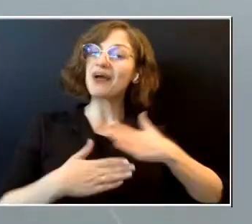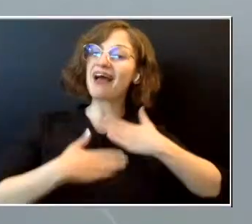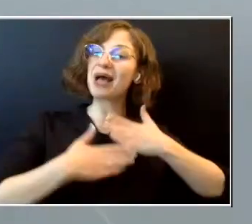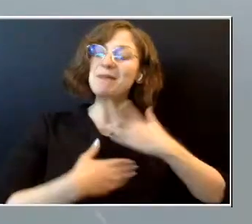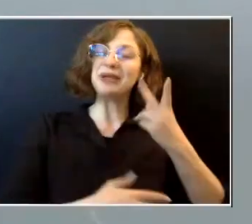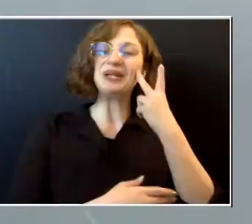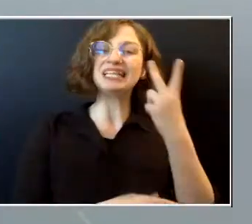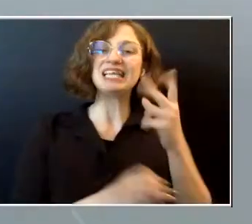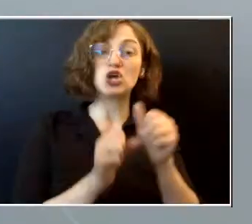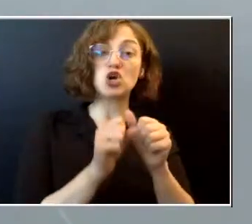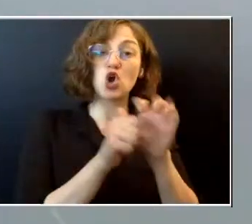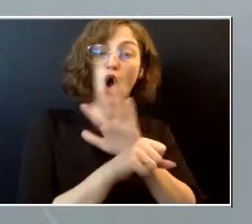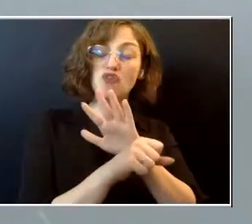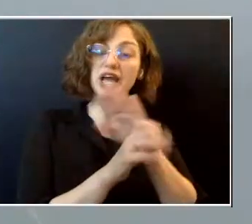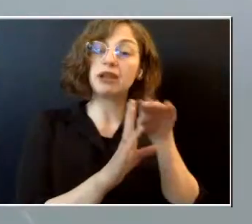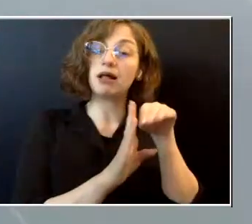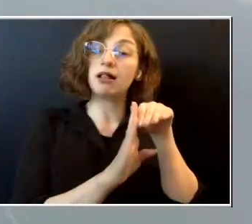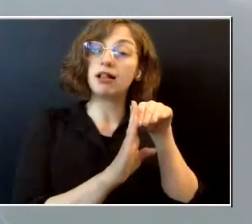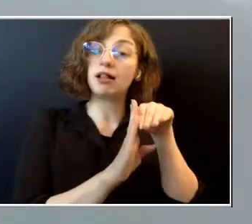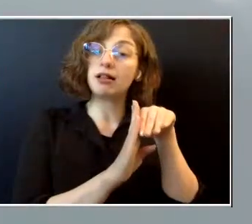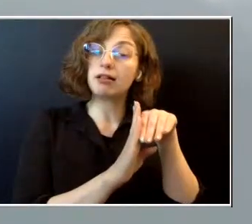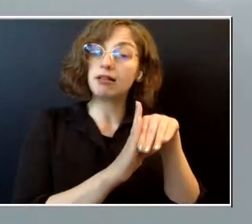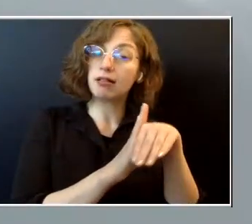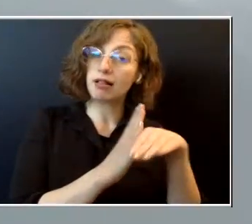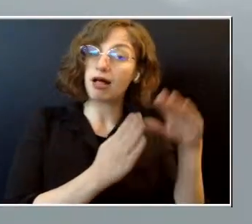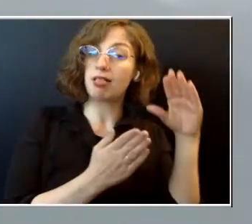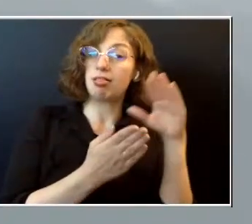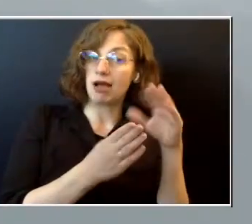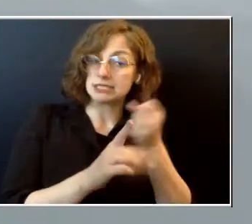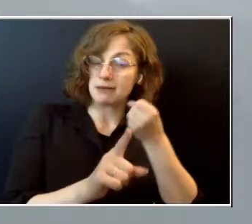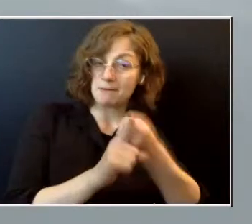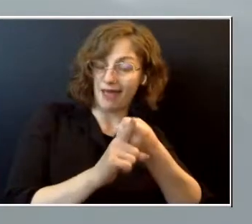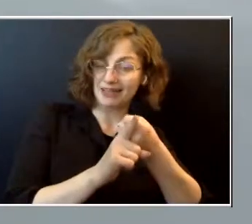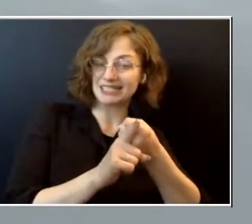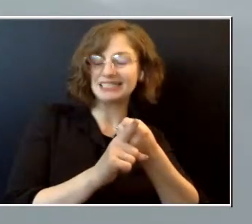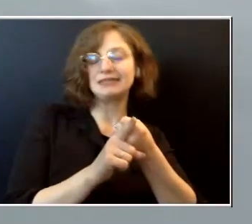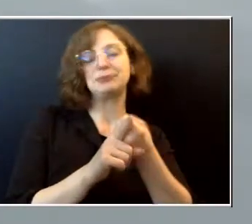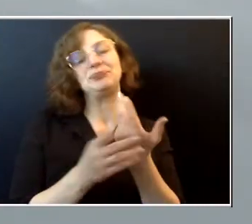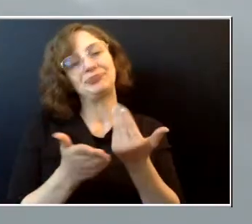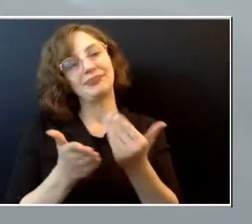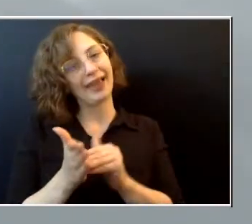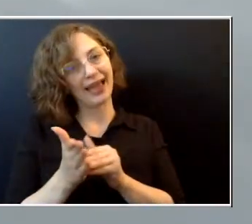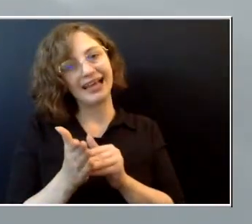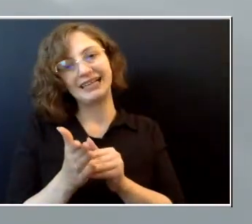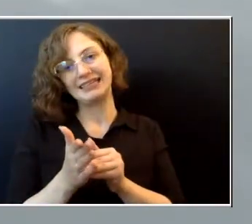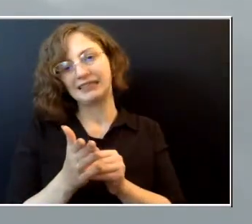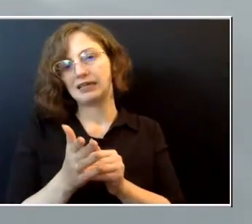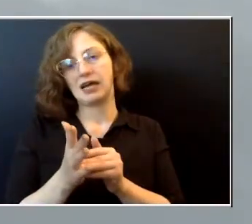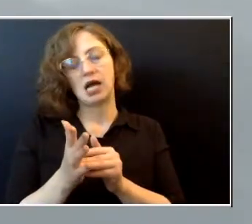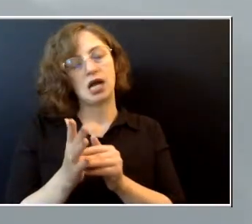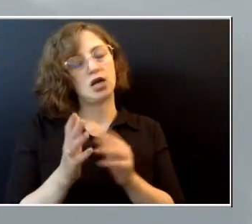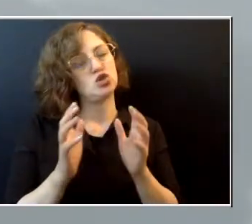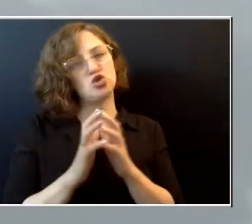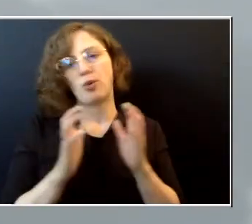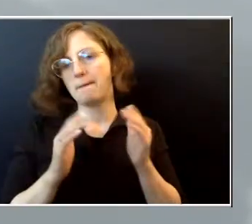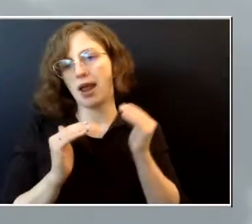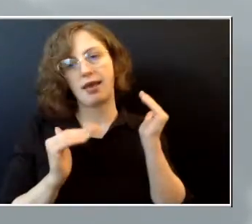having the impact that it had the previous few years. But again, there are still too many admissions for